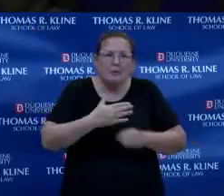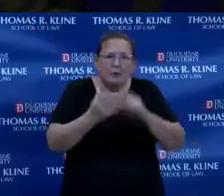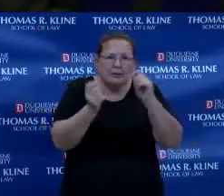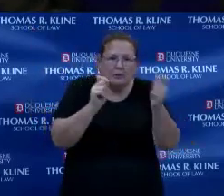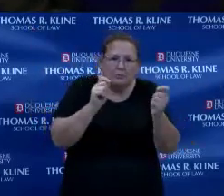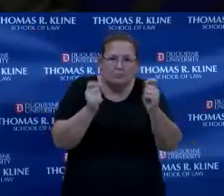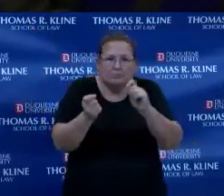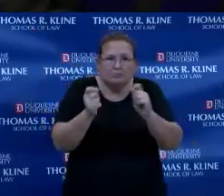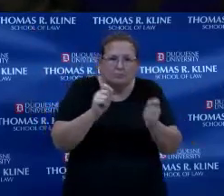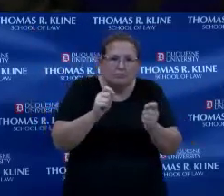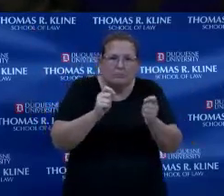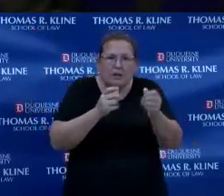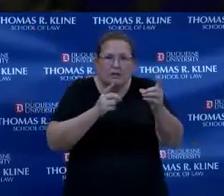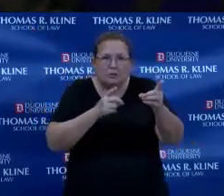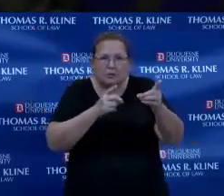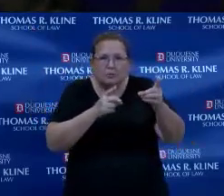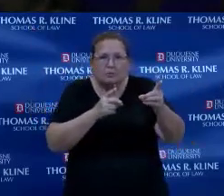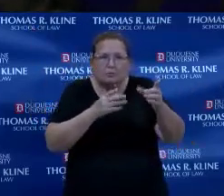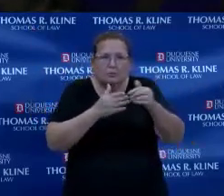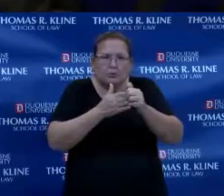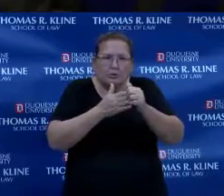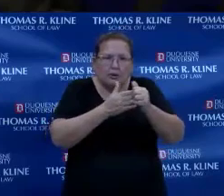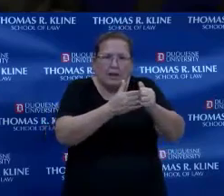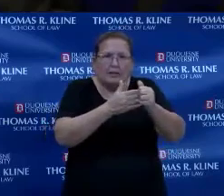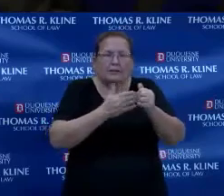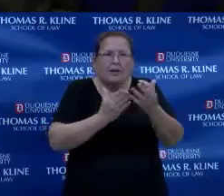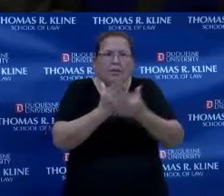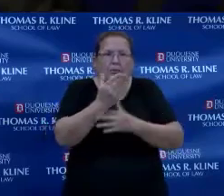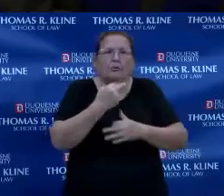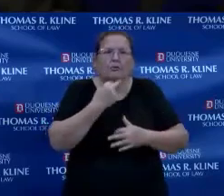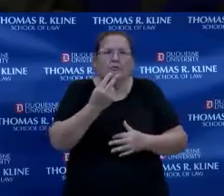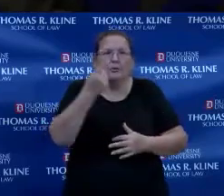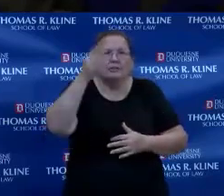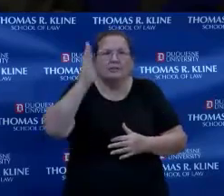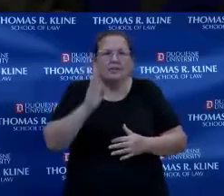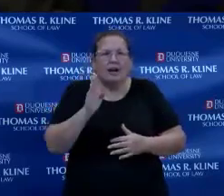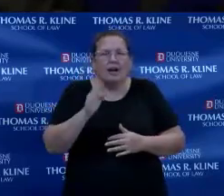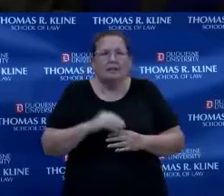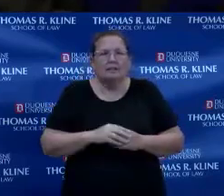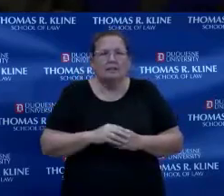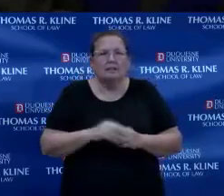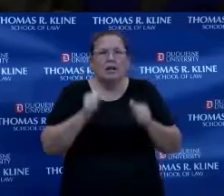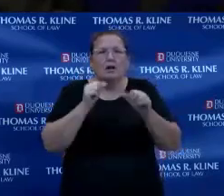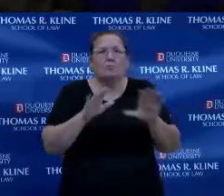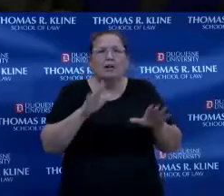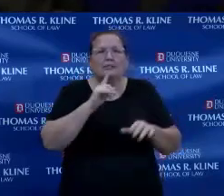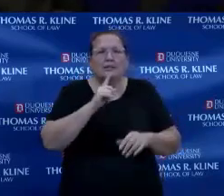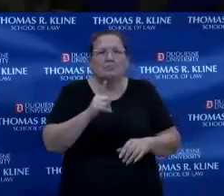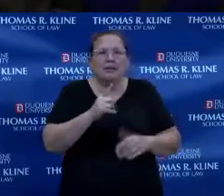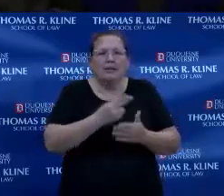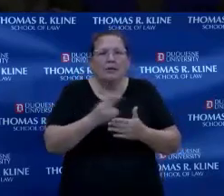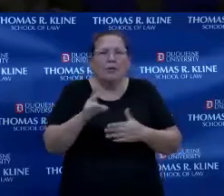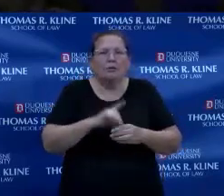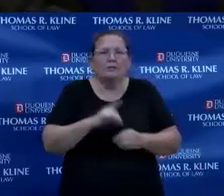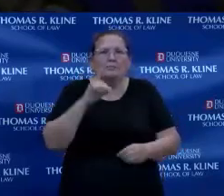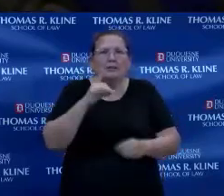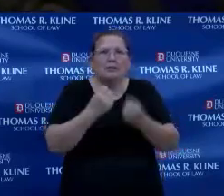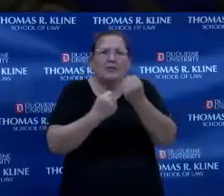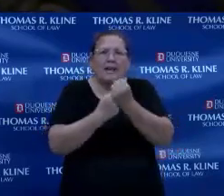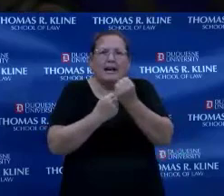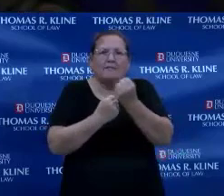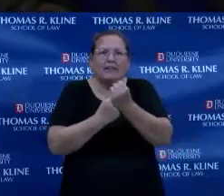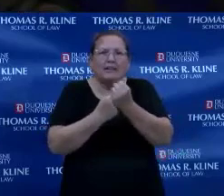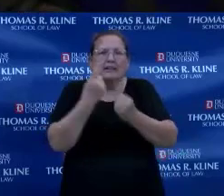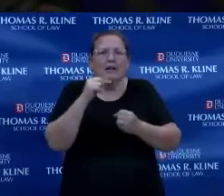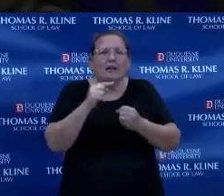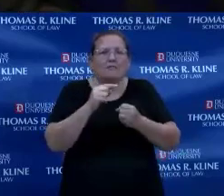directed, counseled by the voice of God. Blessed be the Holy Spirit, the advocate, for